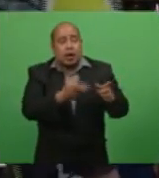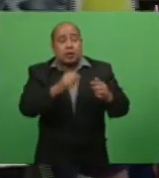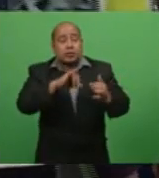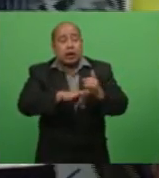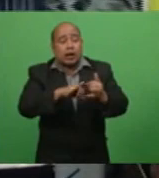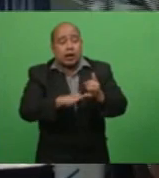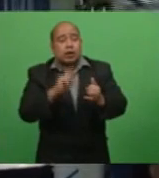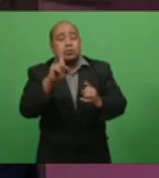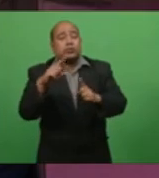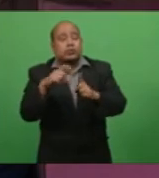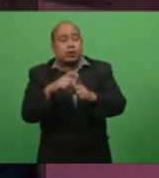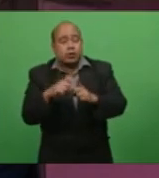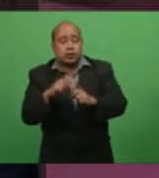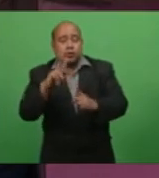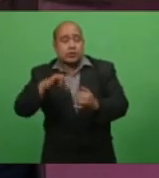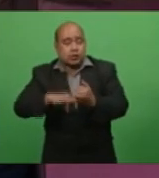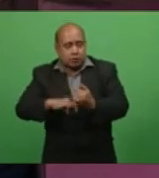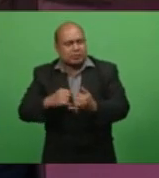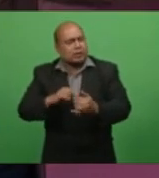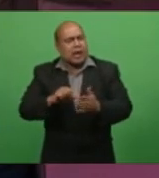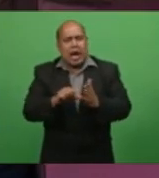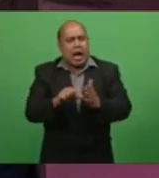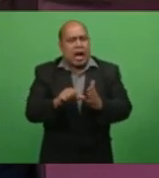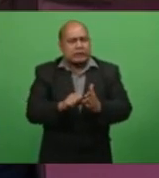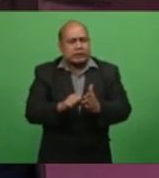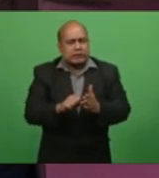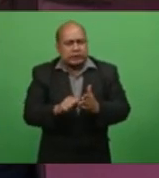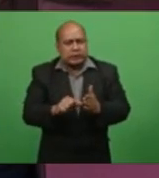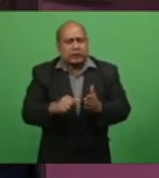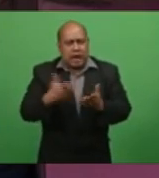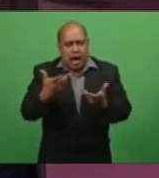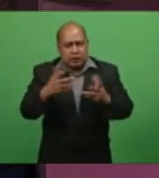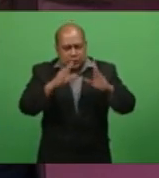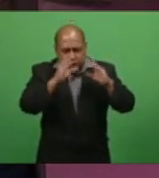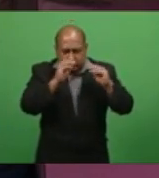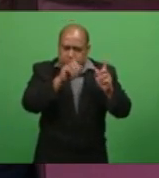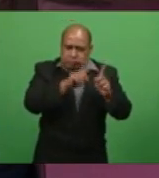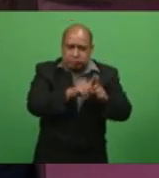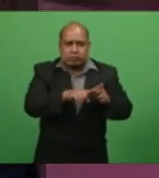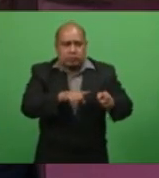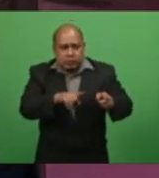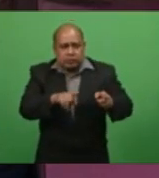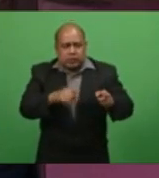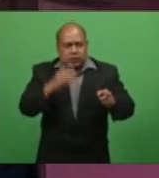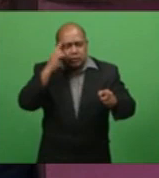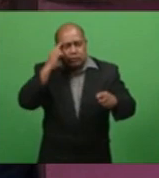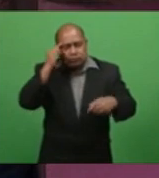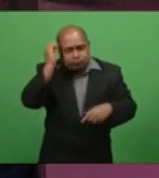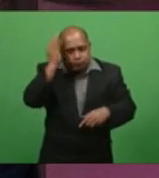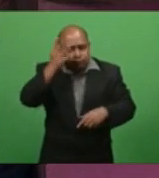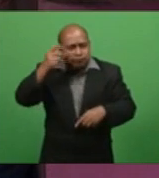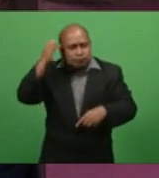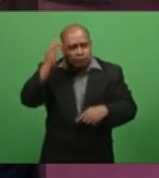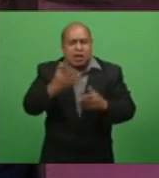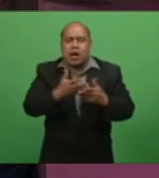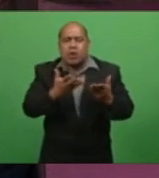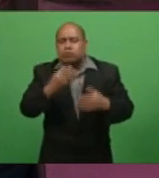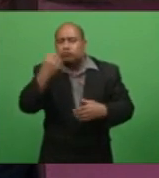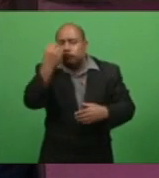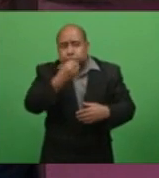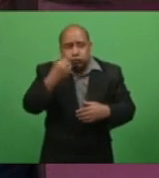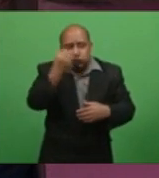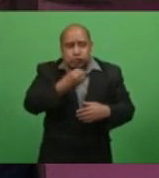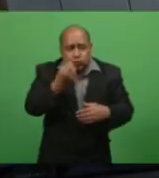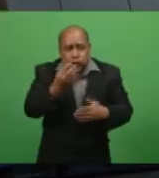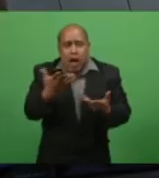been an easy journey. Sometimes when I would go to bed, I would think when where my next meal would come from. But then I